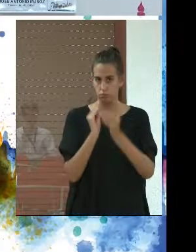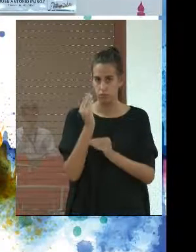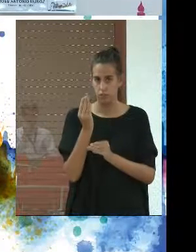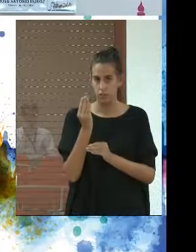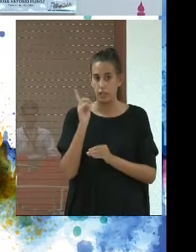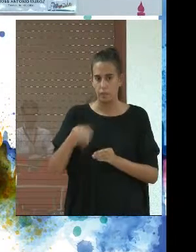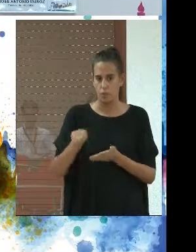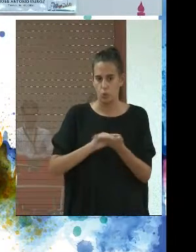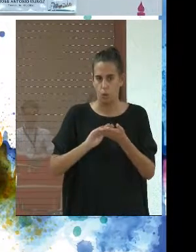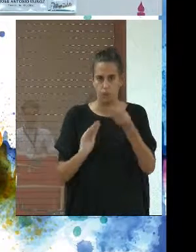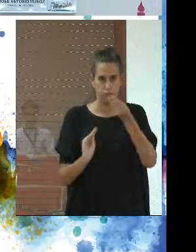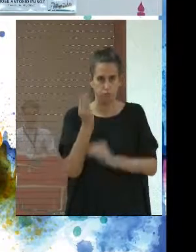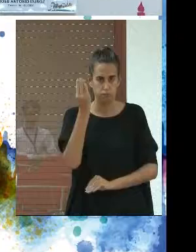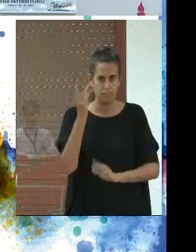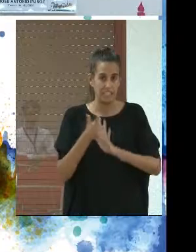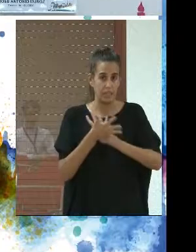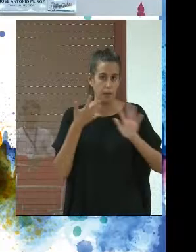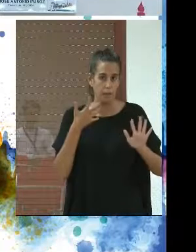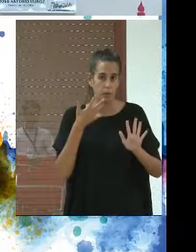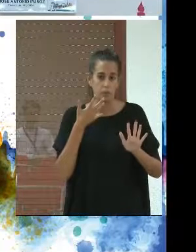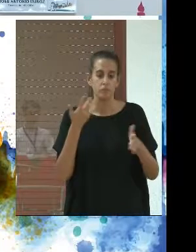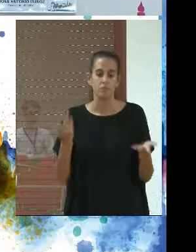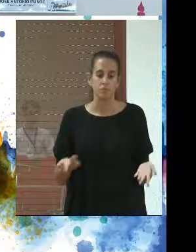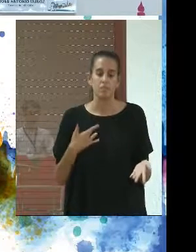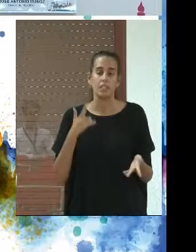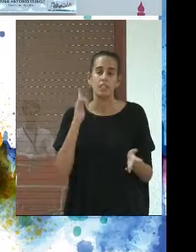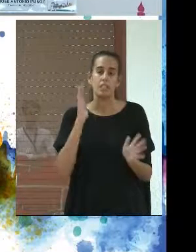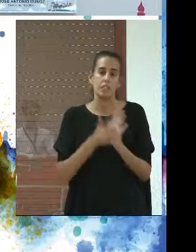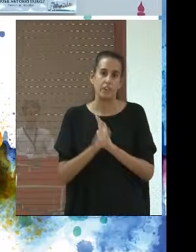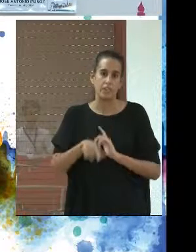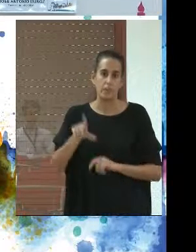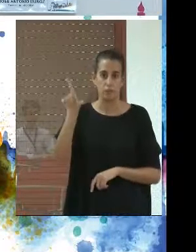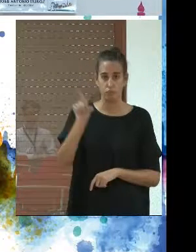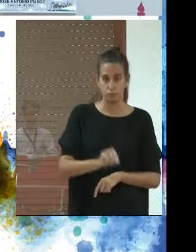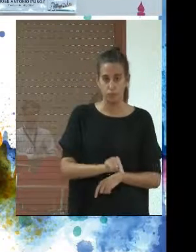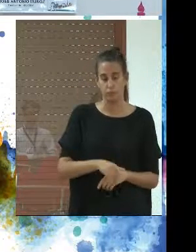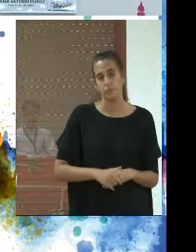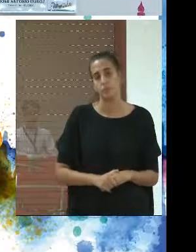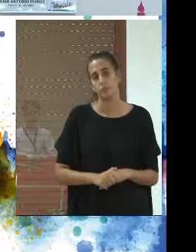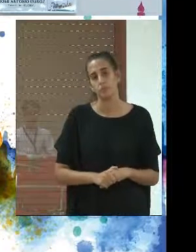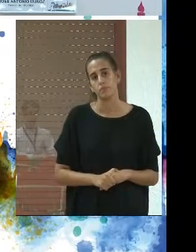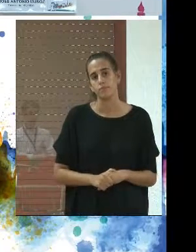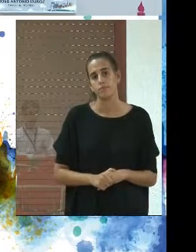the manufacture time. This obviously reduces cost.